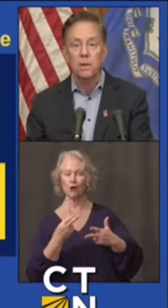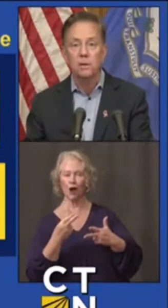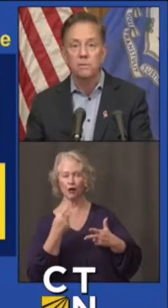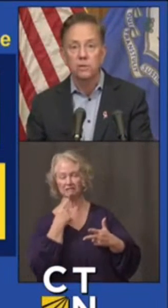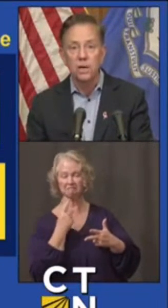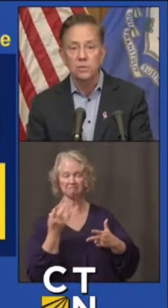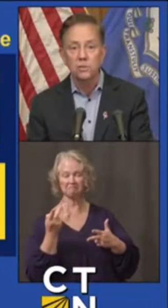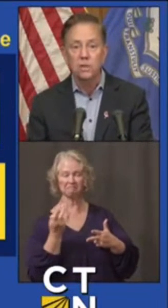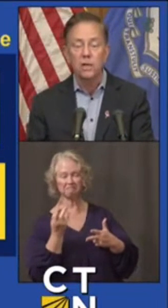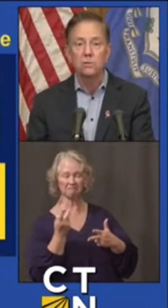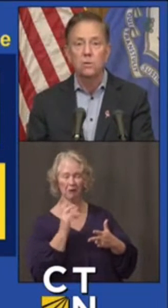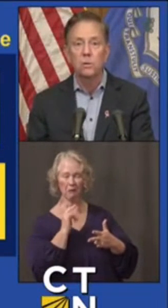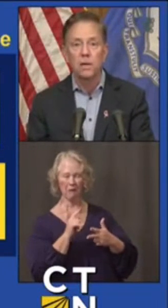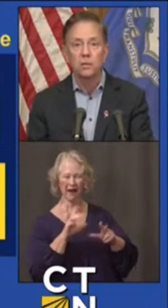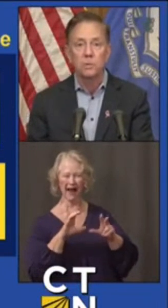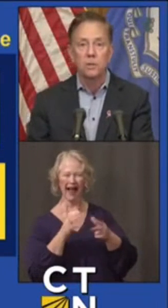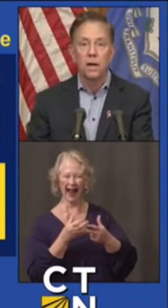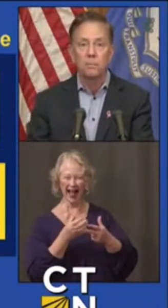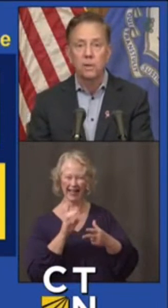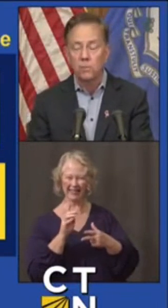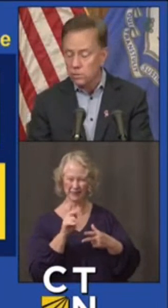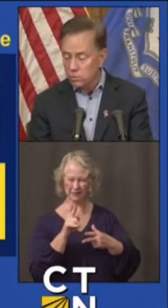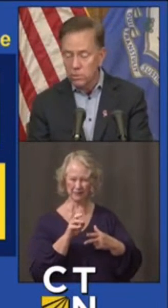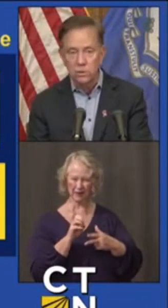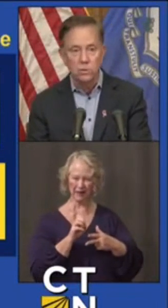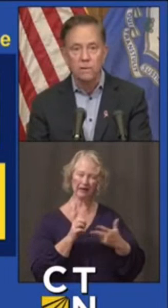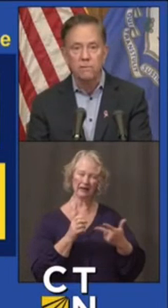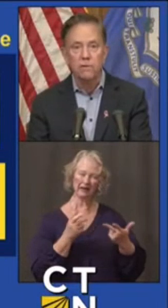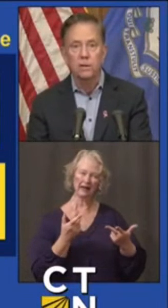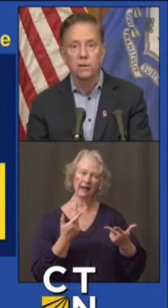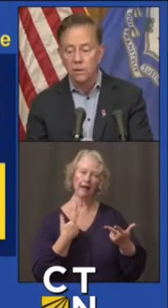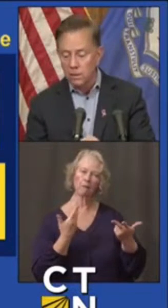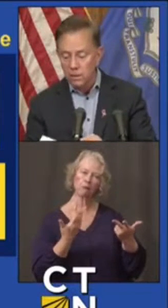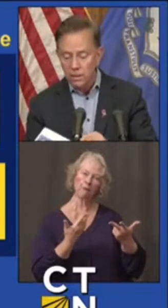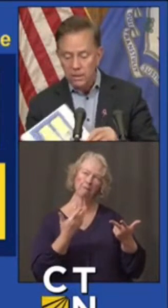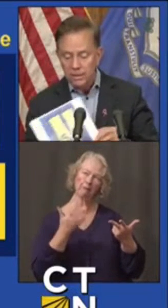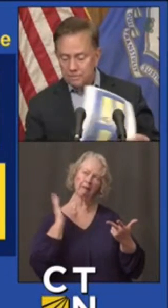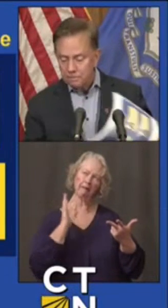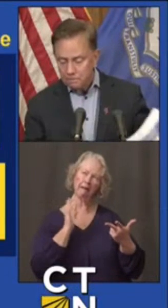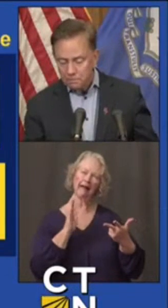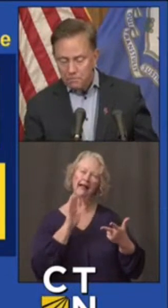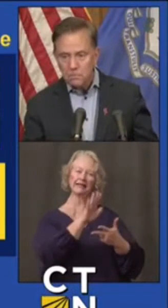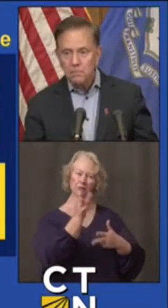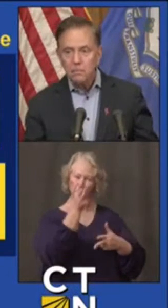classmate of Josh's at Yale School of Management. I probably went to school with his grandfather there.